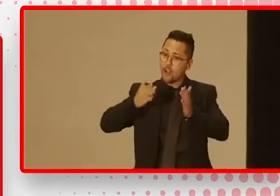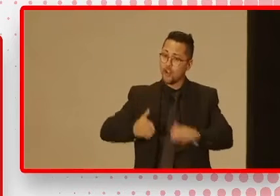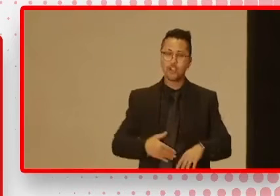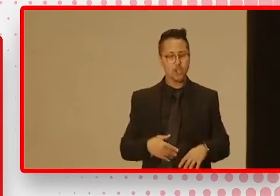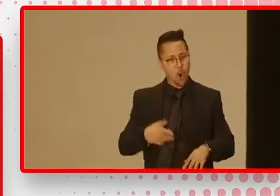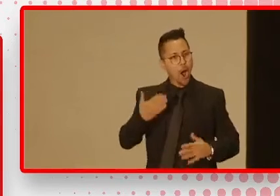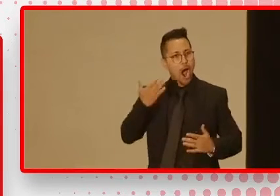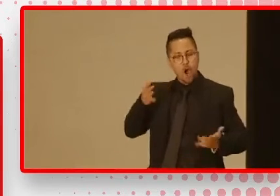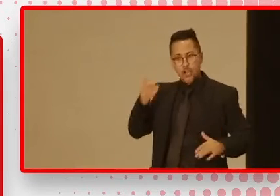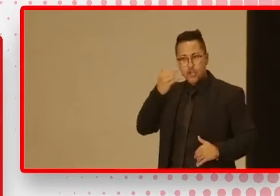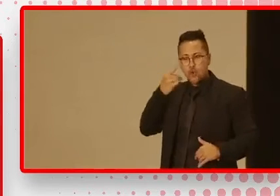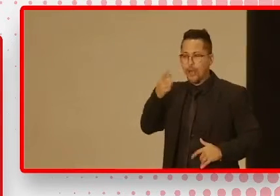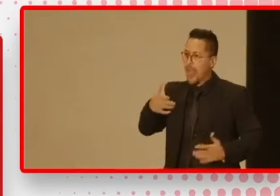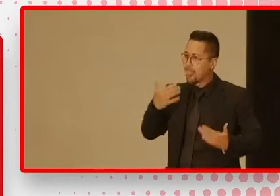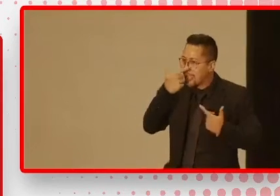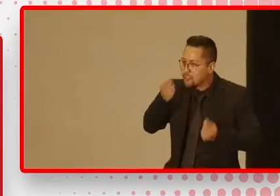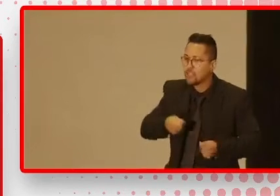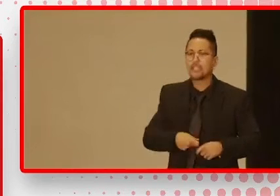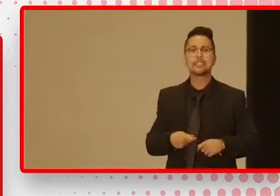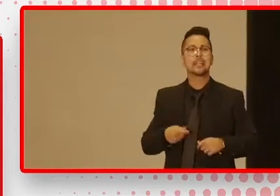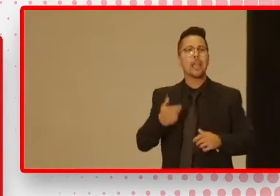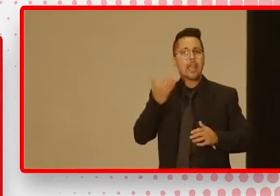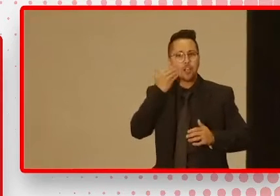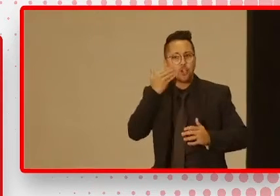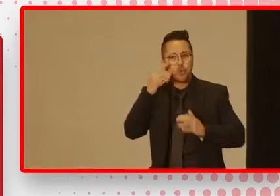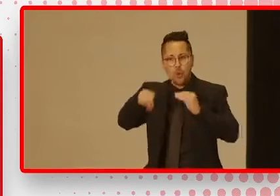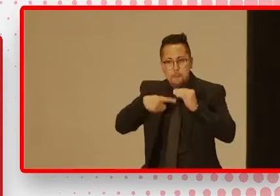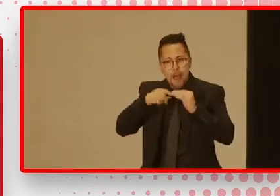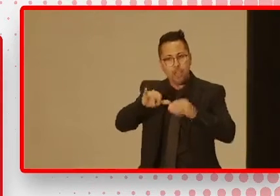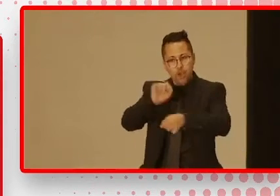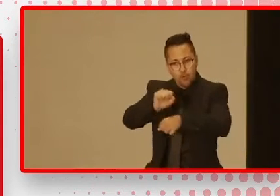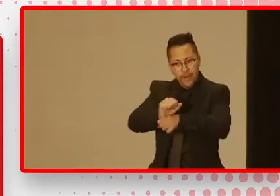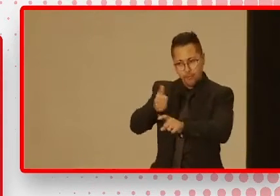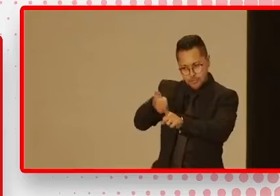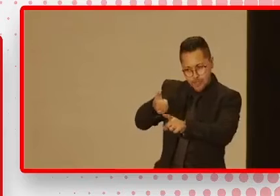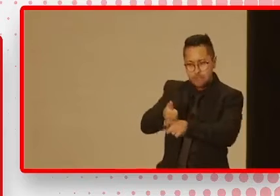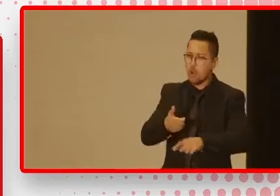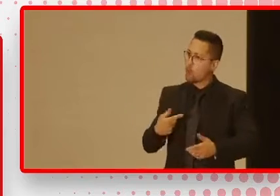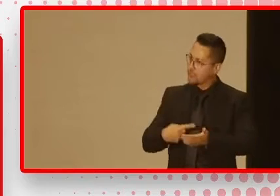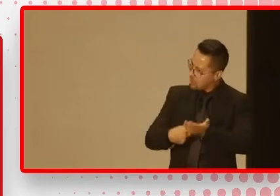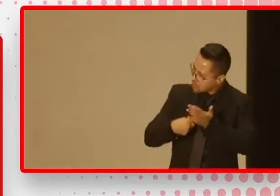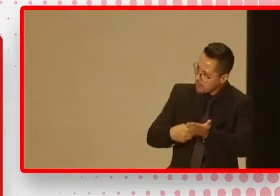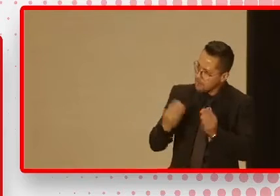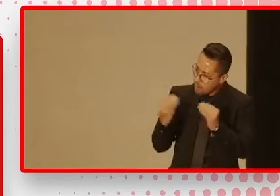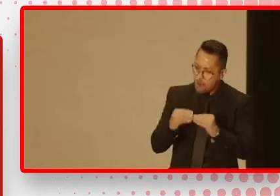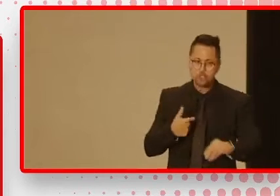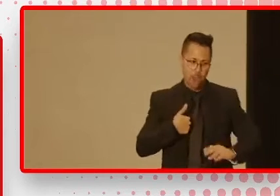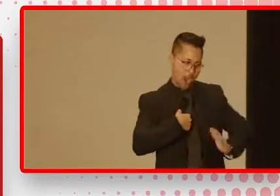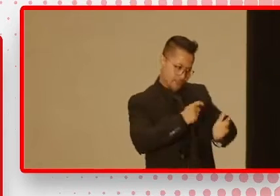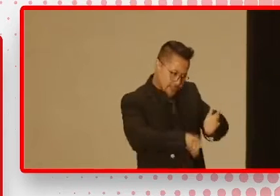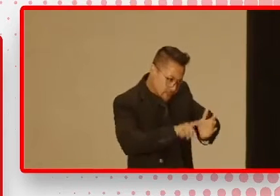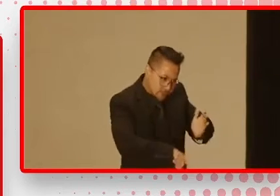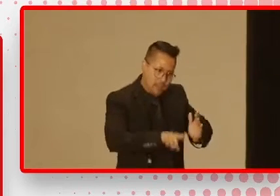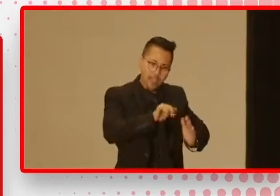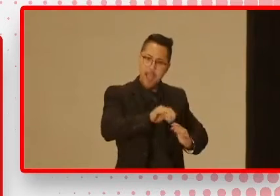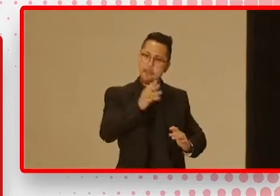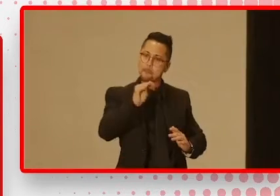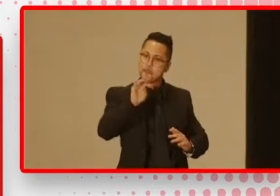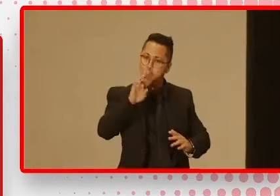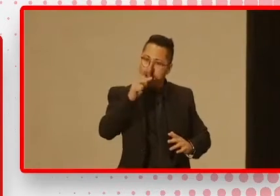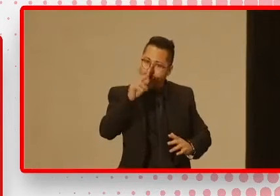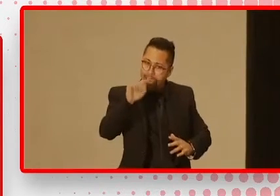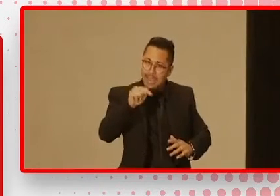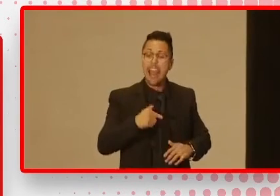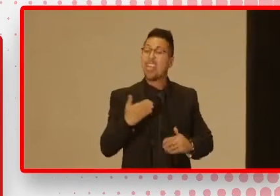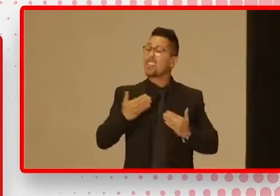he knew about the career. So we really started talking about it, and I researched some things, researched the labor market thing. The next time we met,